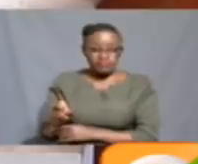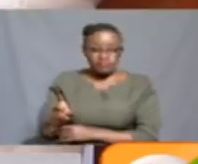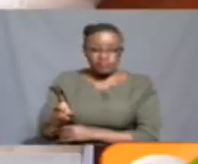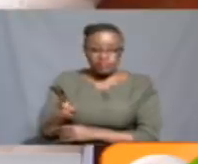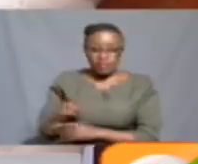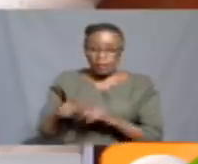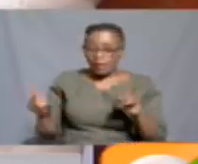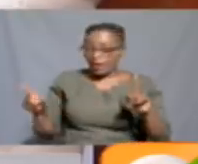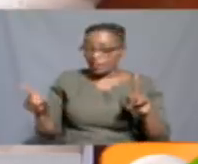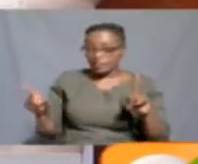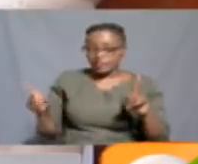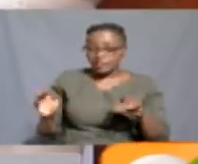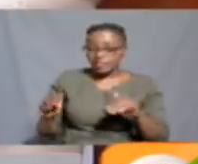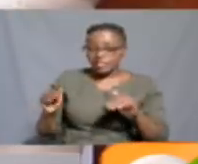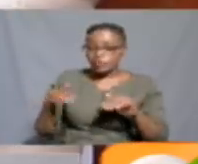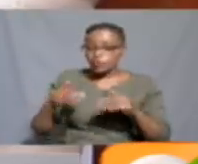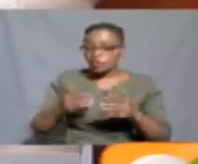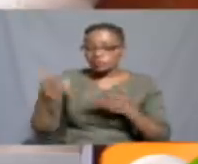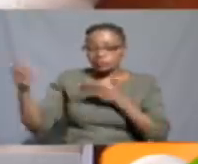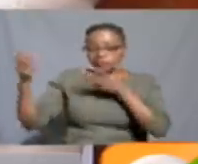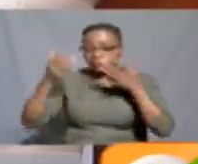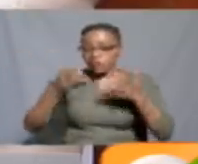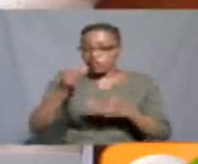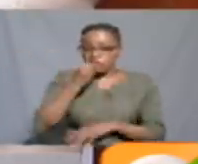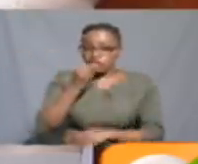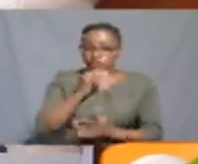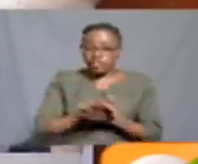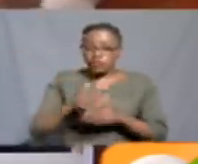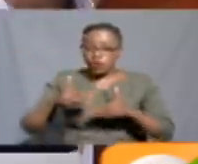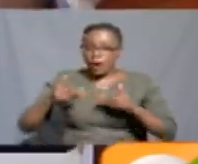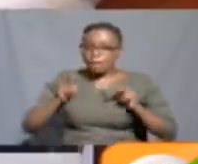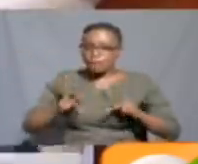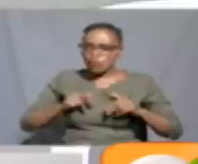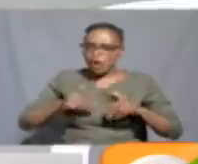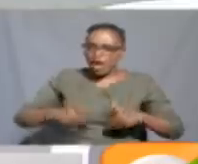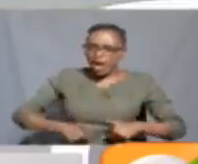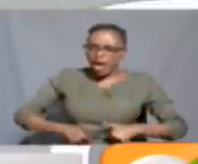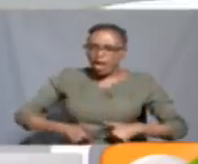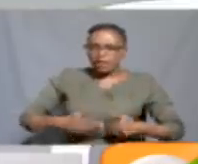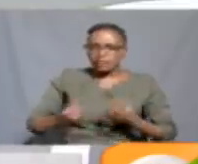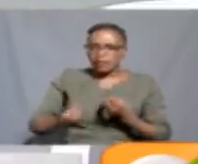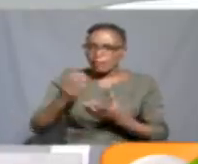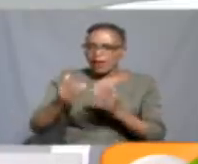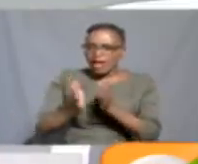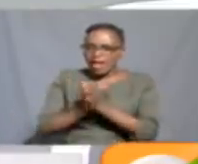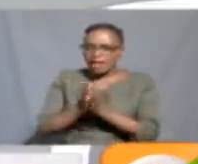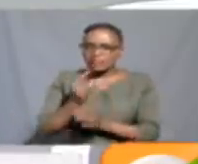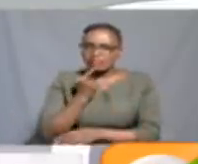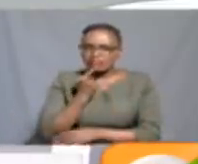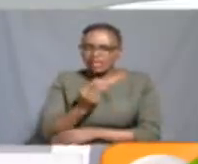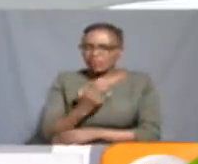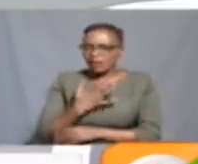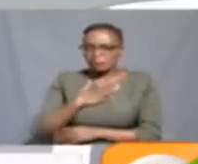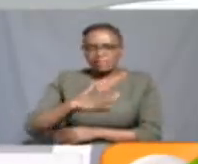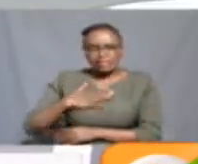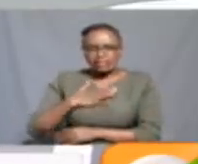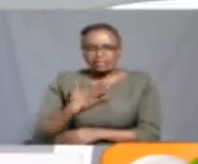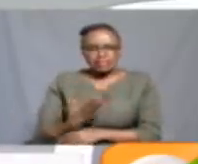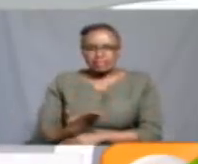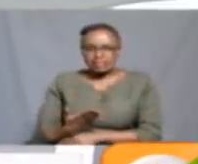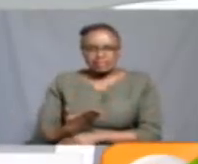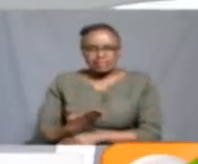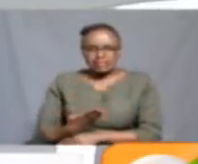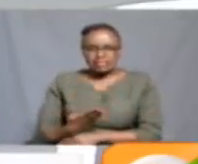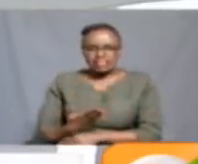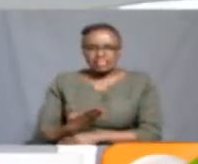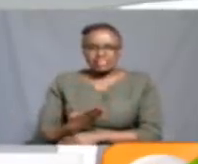meet our commitment. Can you imagine? Yeah. Look at that. People are starving in Baringo or in Turkana. Absolutely. Come absolutely, on, man. Give me a break. Yeah.